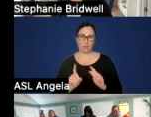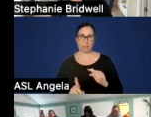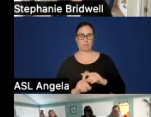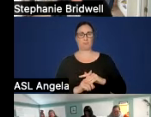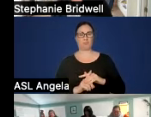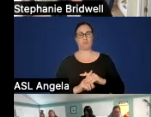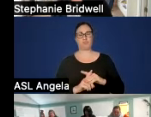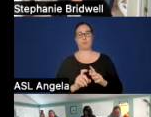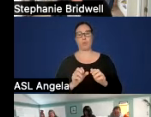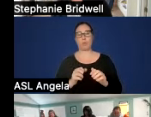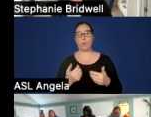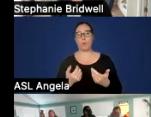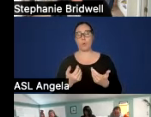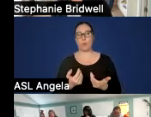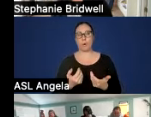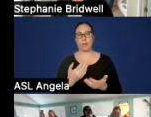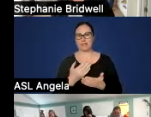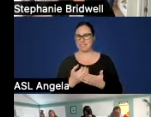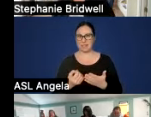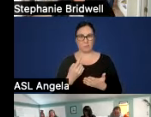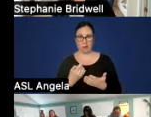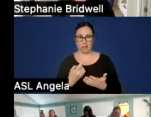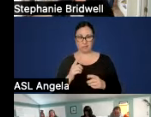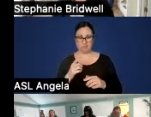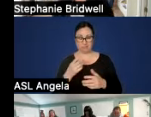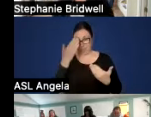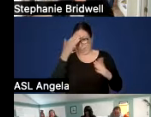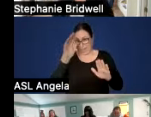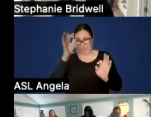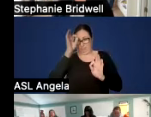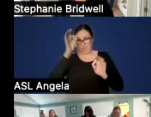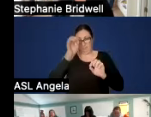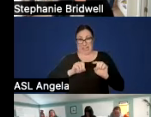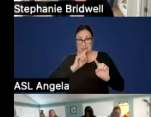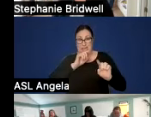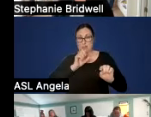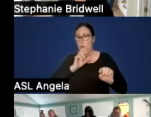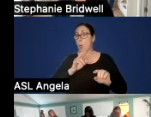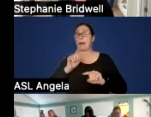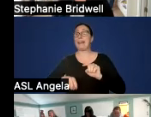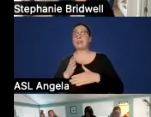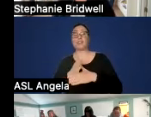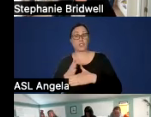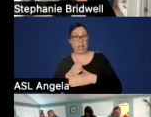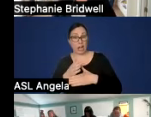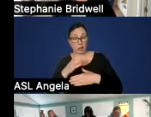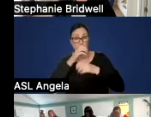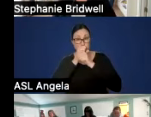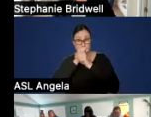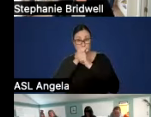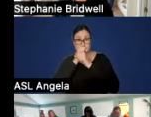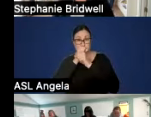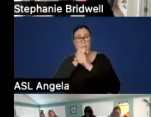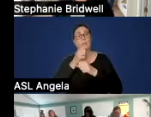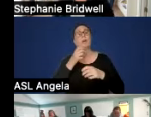that someone at the table can't answer, right? Or someone at the table can't share. And so knowing and understanding that,